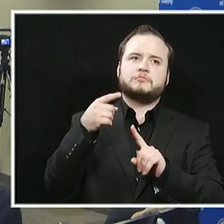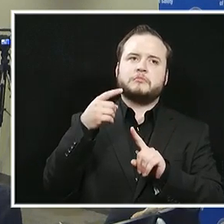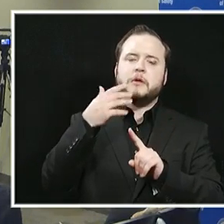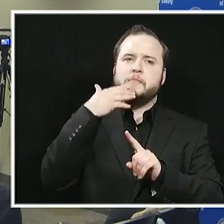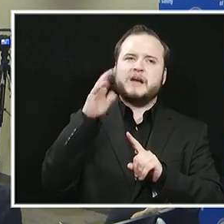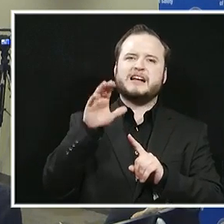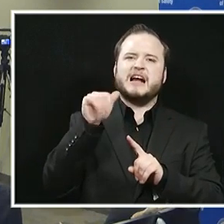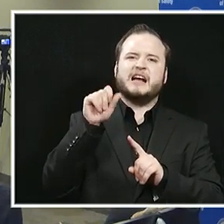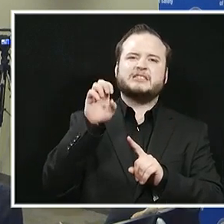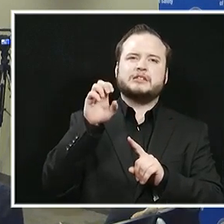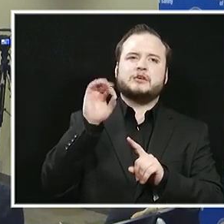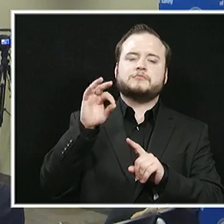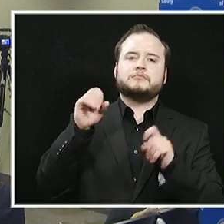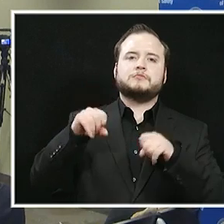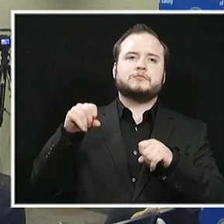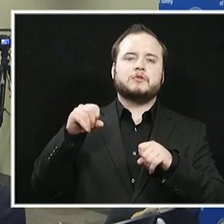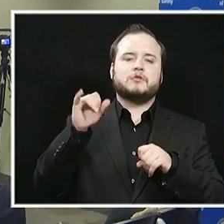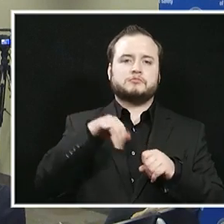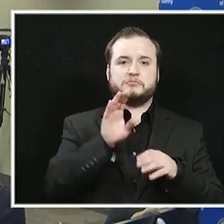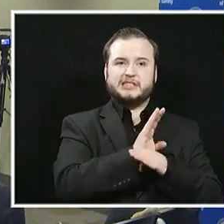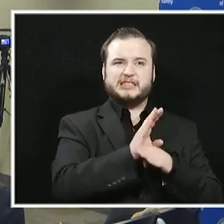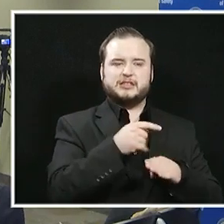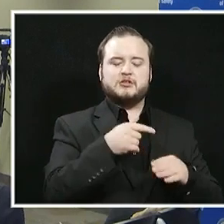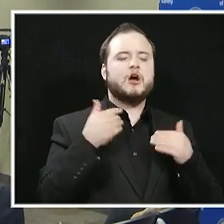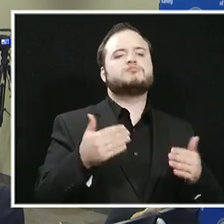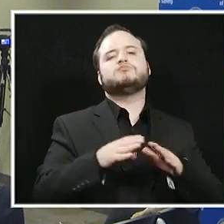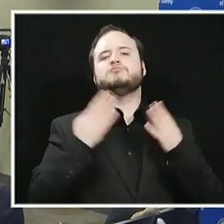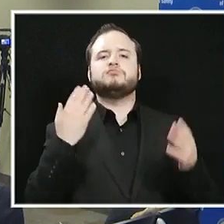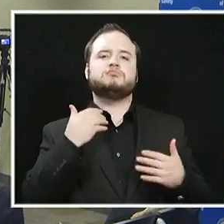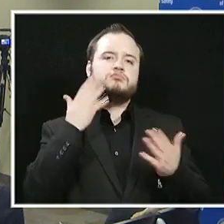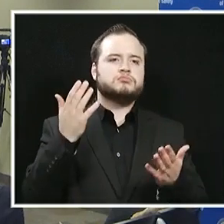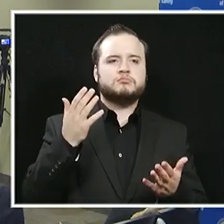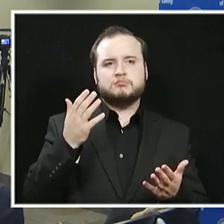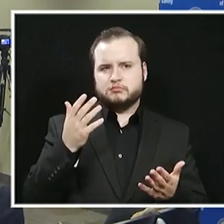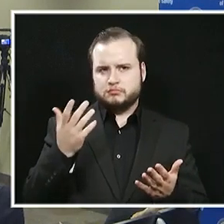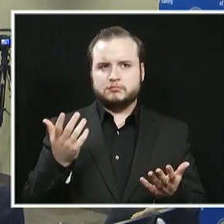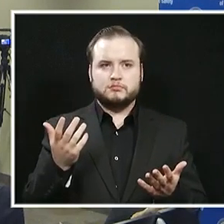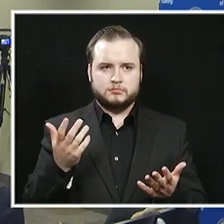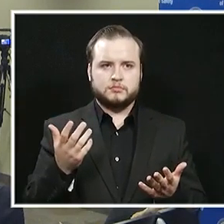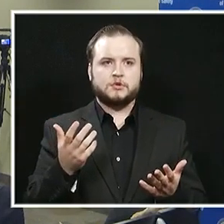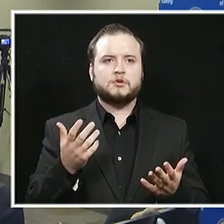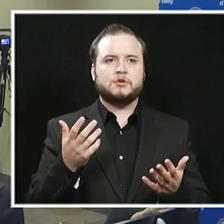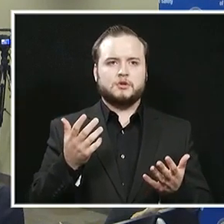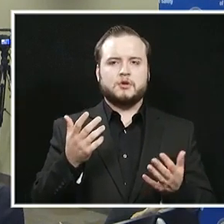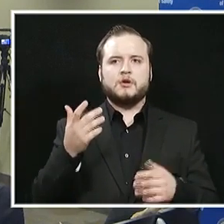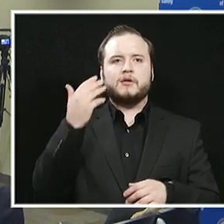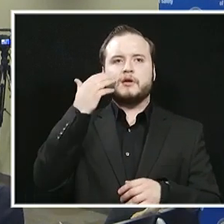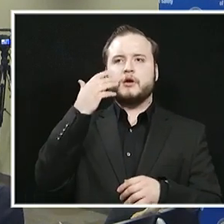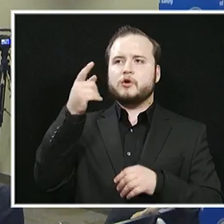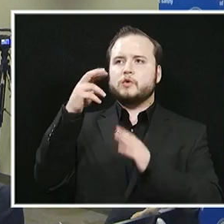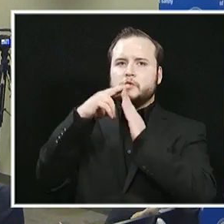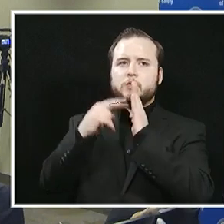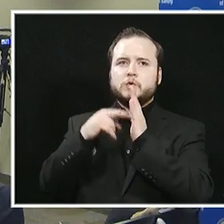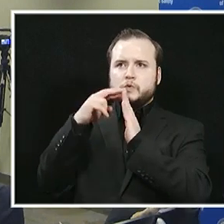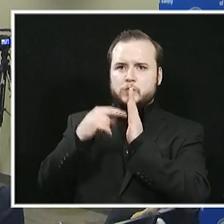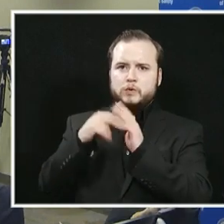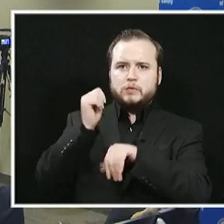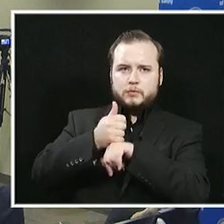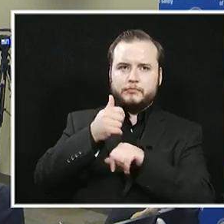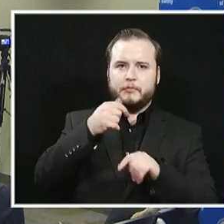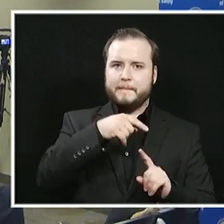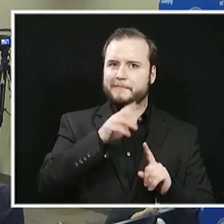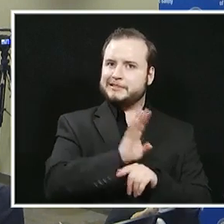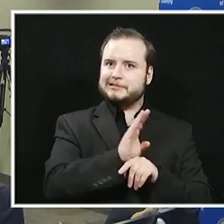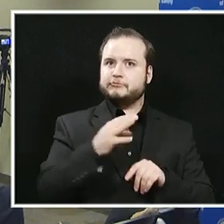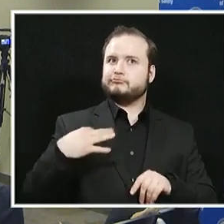talked about how a lot of these restrictions for businesses are more or less voluntary. What would you say to a worker who is worried